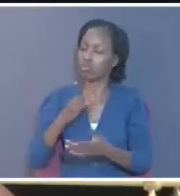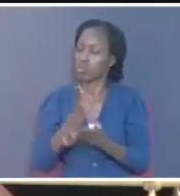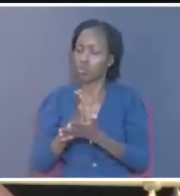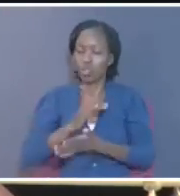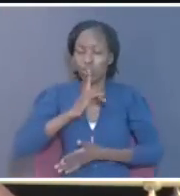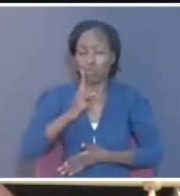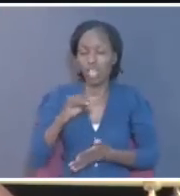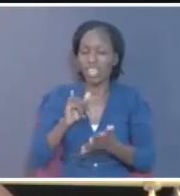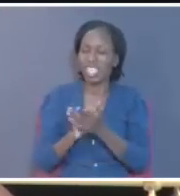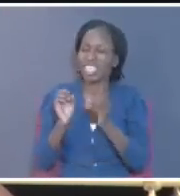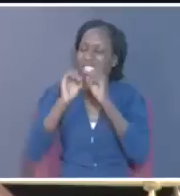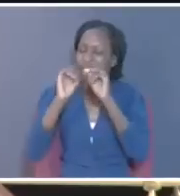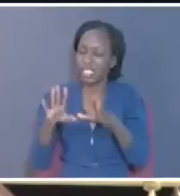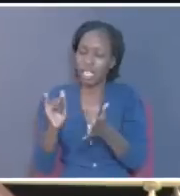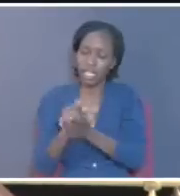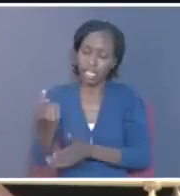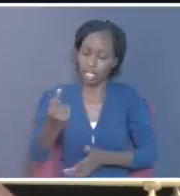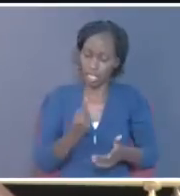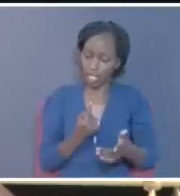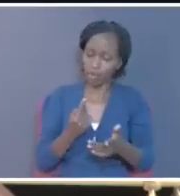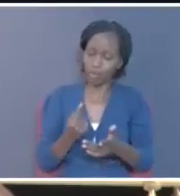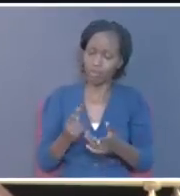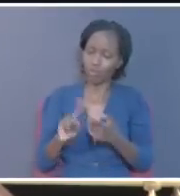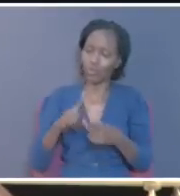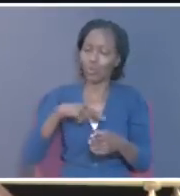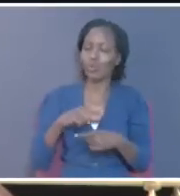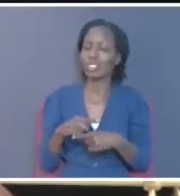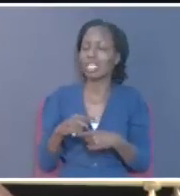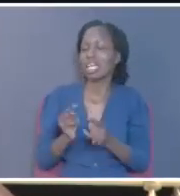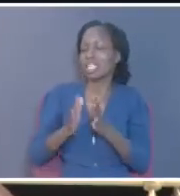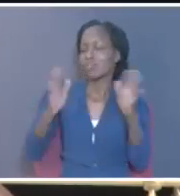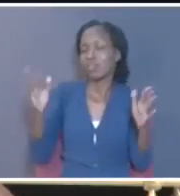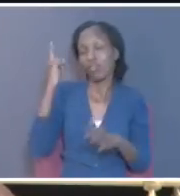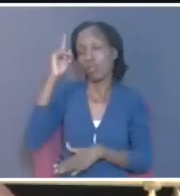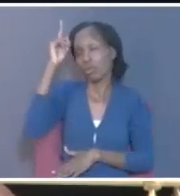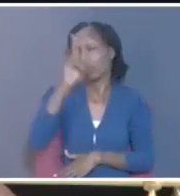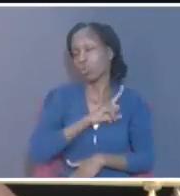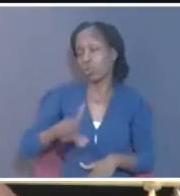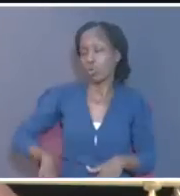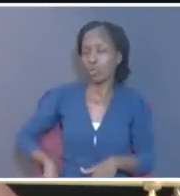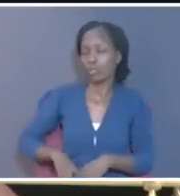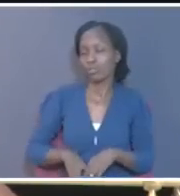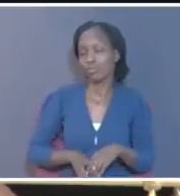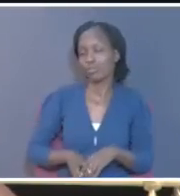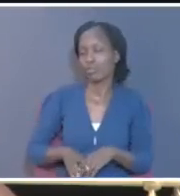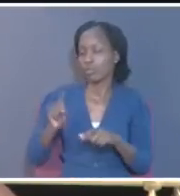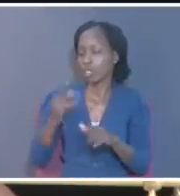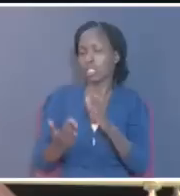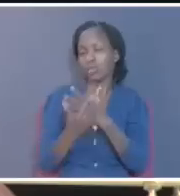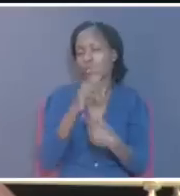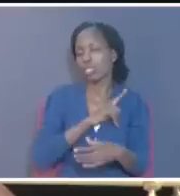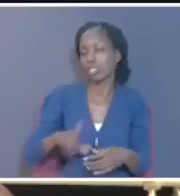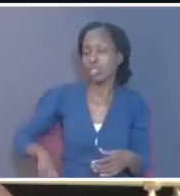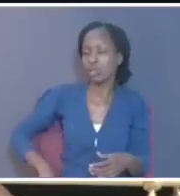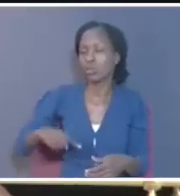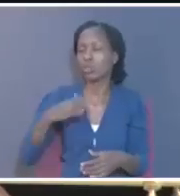persuaded nothing that comes our way, Lord, is too great for you, Jehovah God. So this morning, Father,